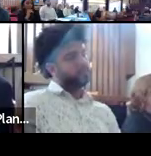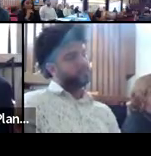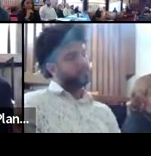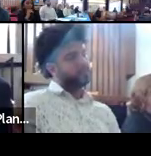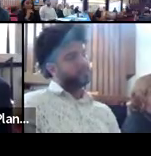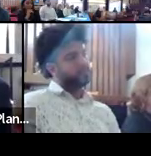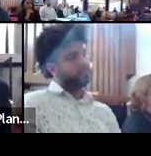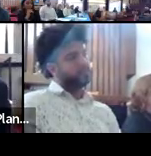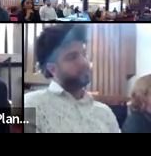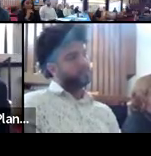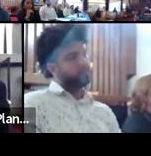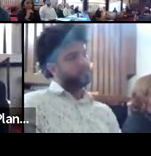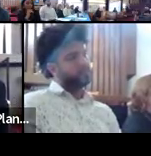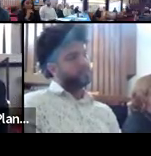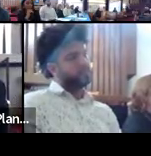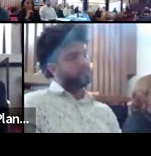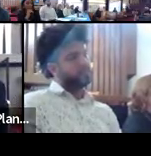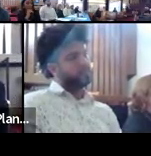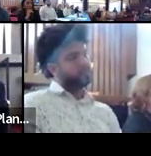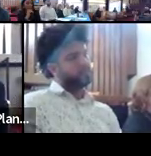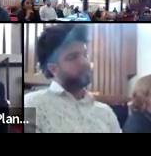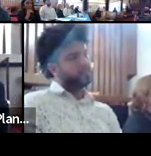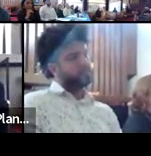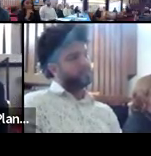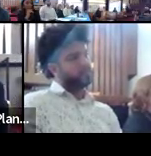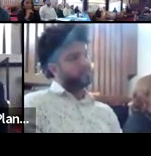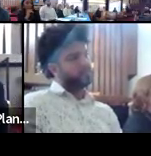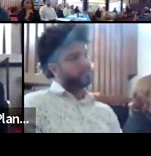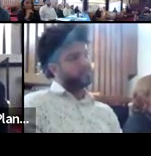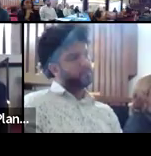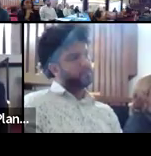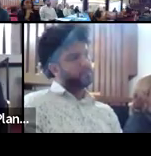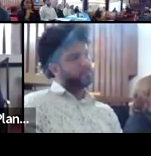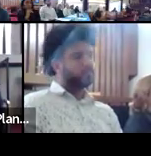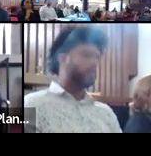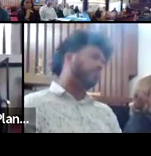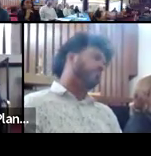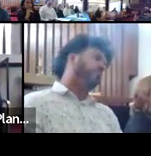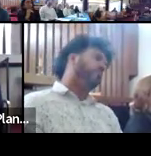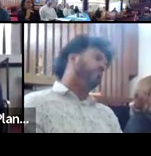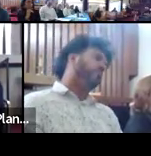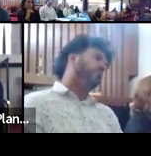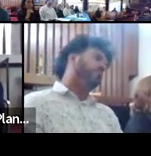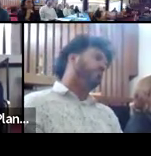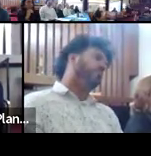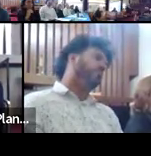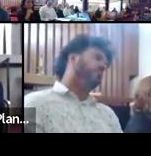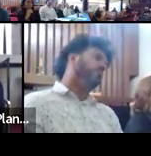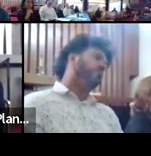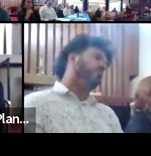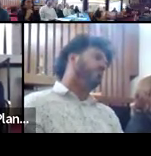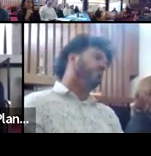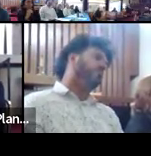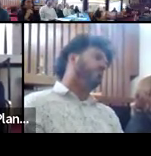key items in the fund that are going to grab the attention because we have major